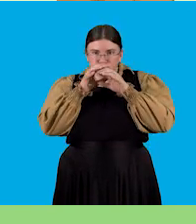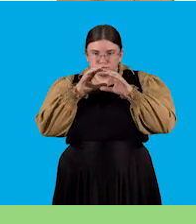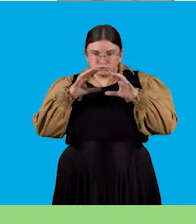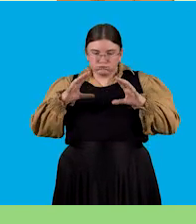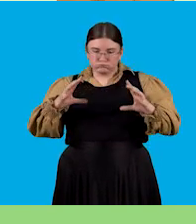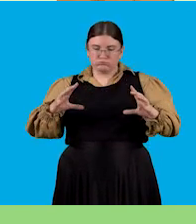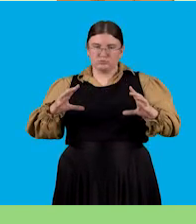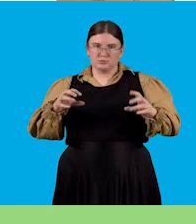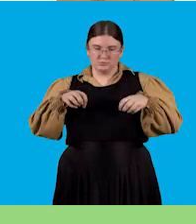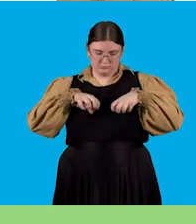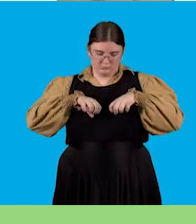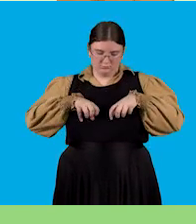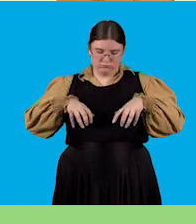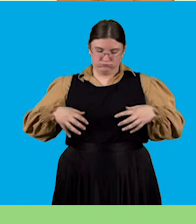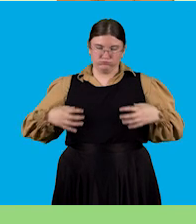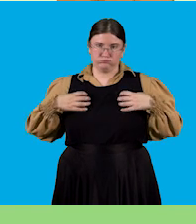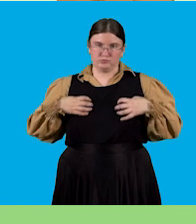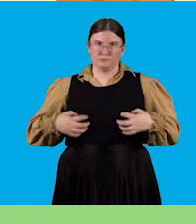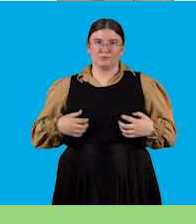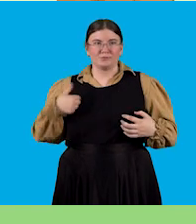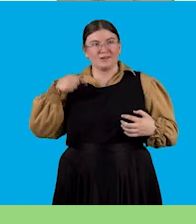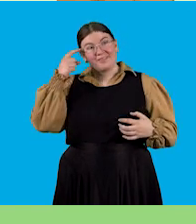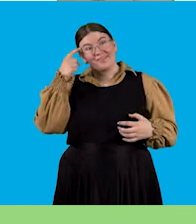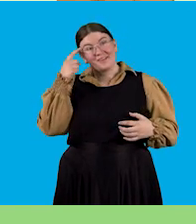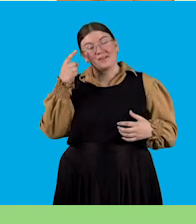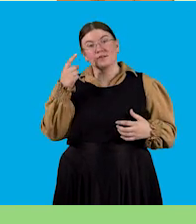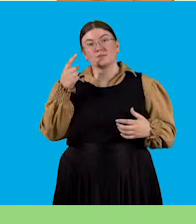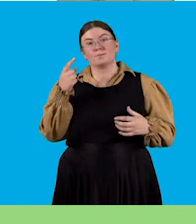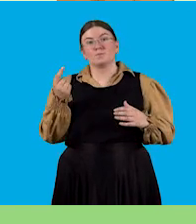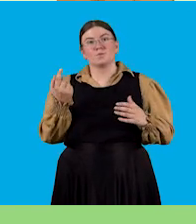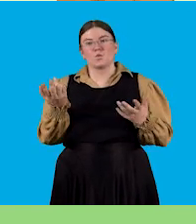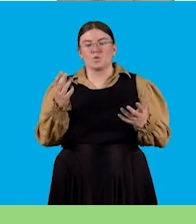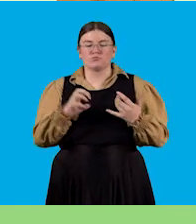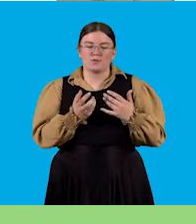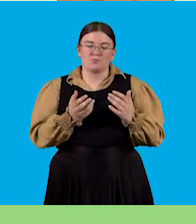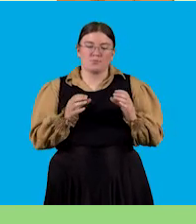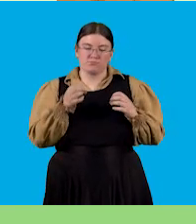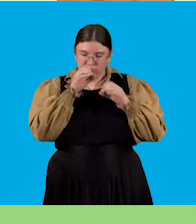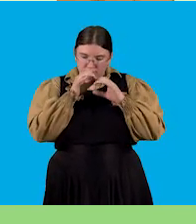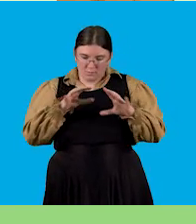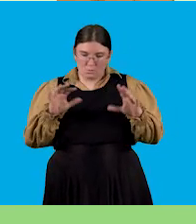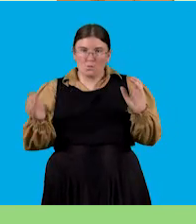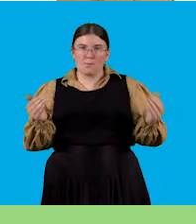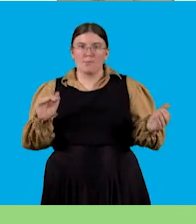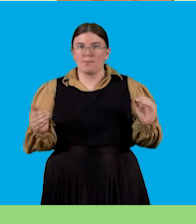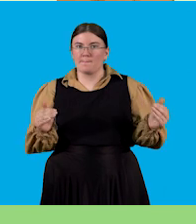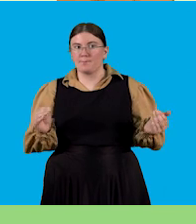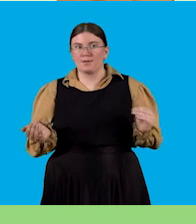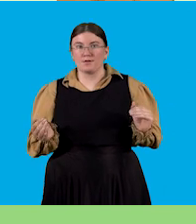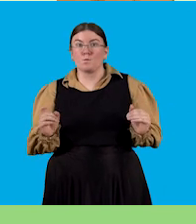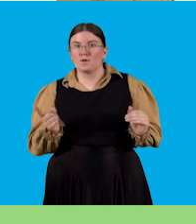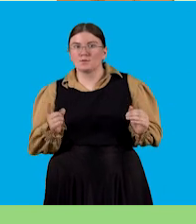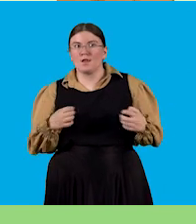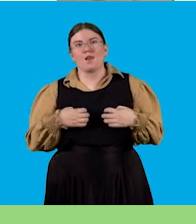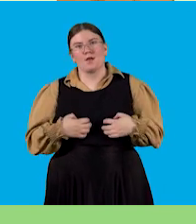structure, the balloon structure. And if we think of what looks like or compares to the balloon-like structure, we know